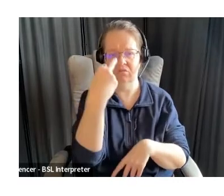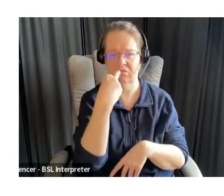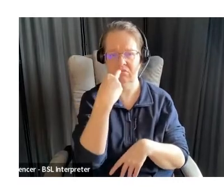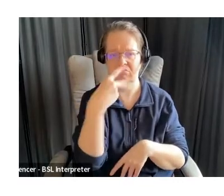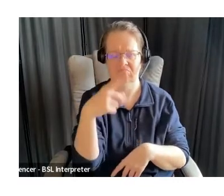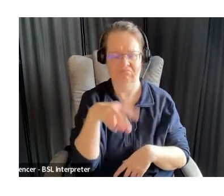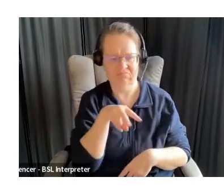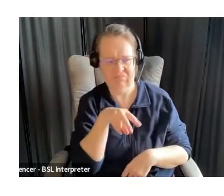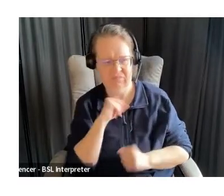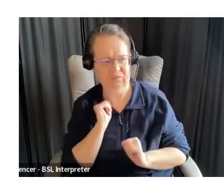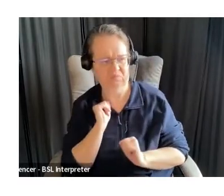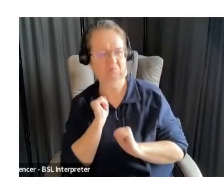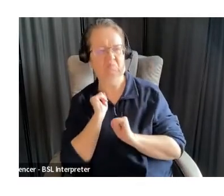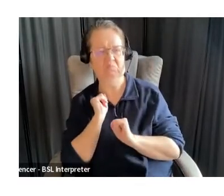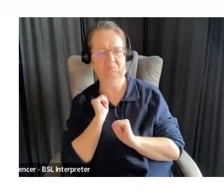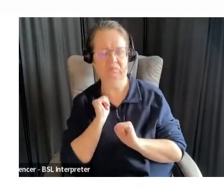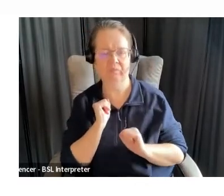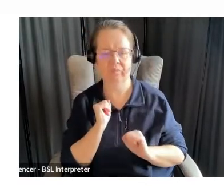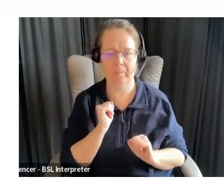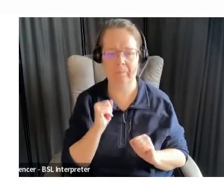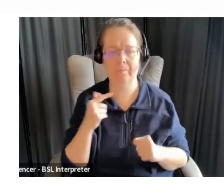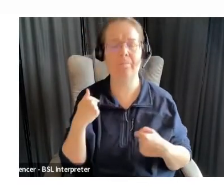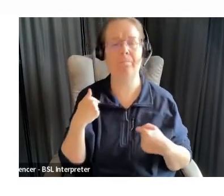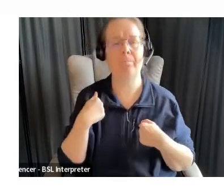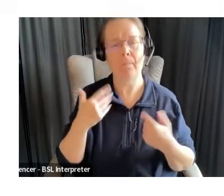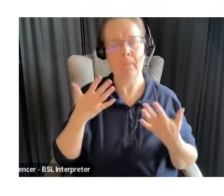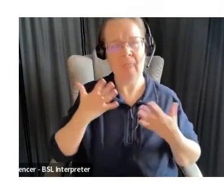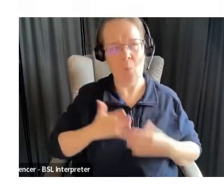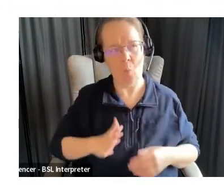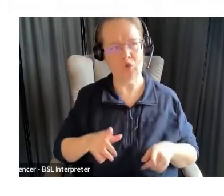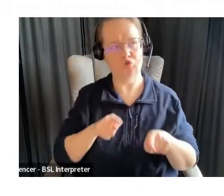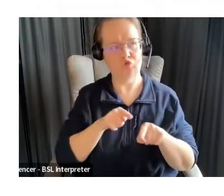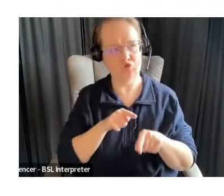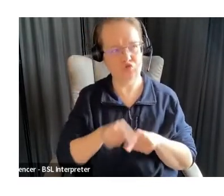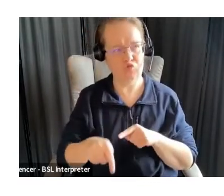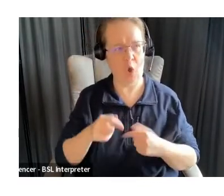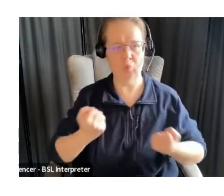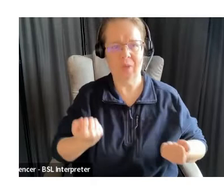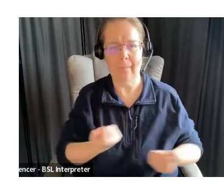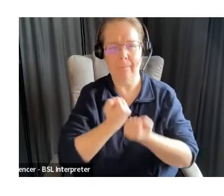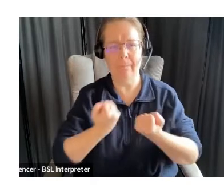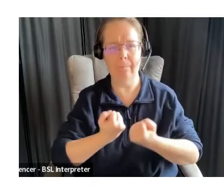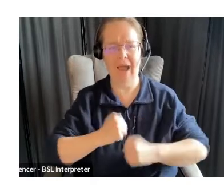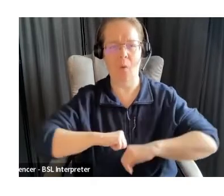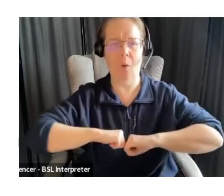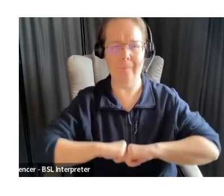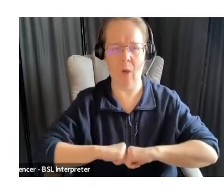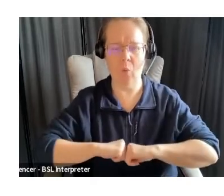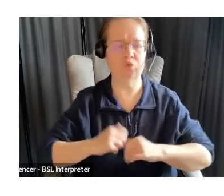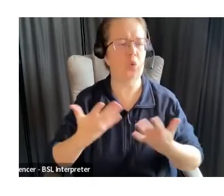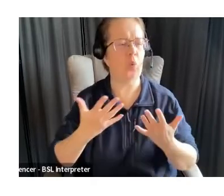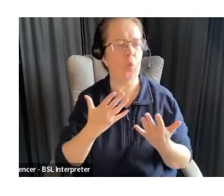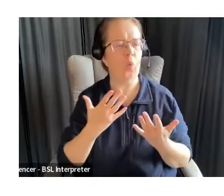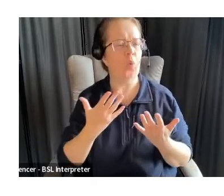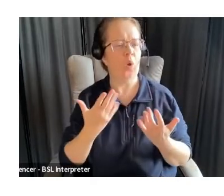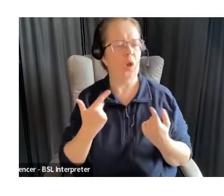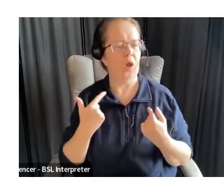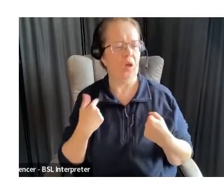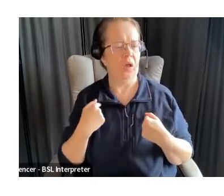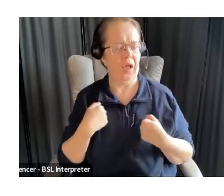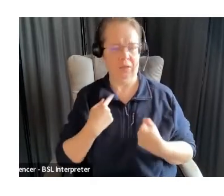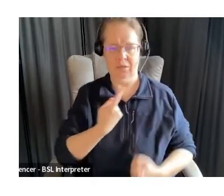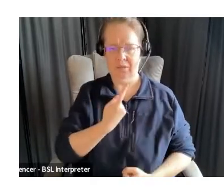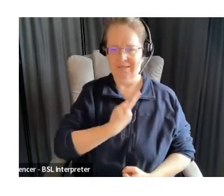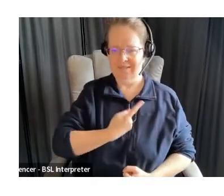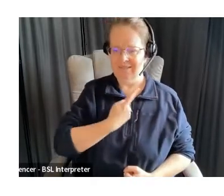the interviewer. So we want to try and get into that power pose, or into a position where we are in